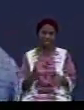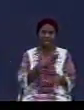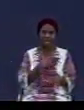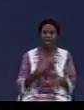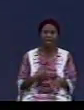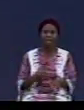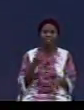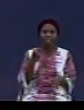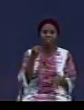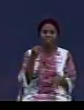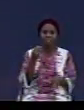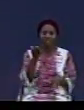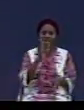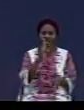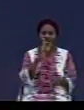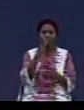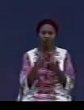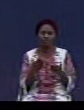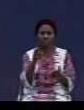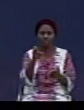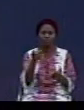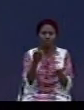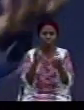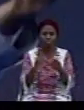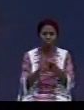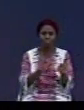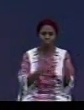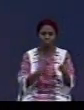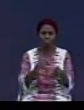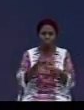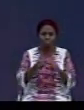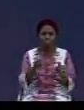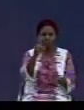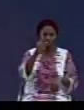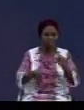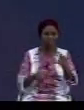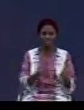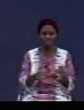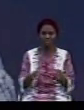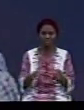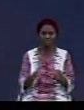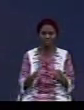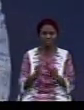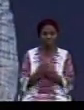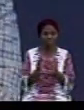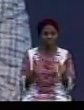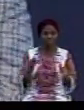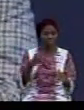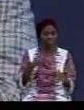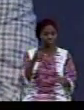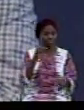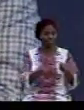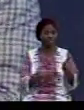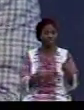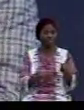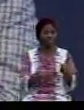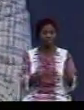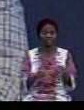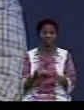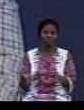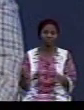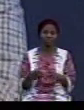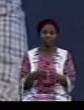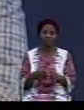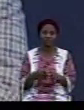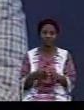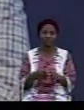you want to do, you cannot do. Without me, you can do nothing. A big dream, a